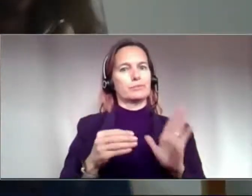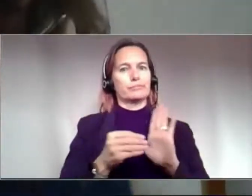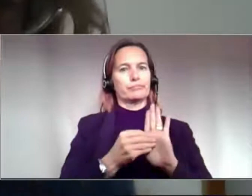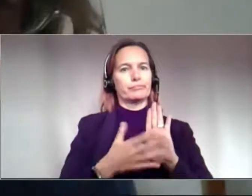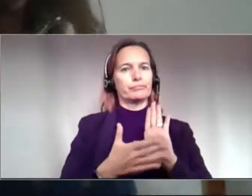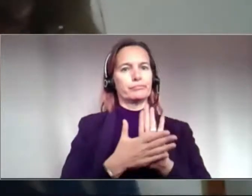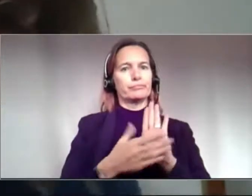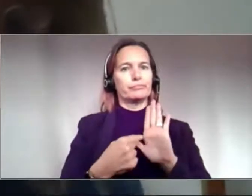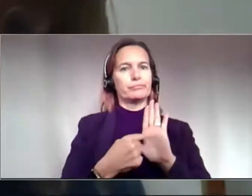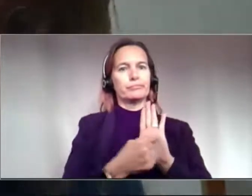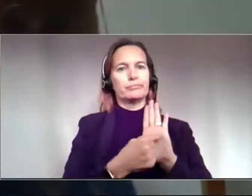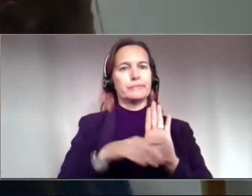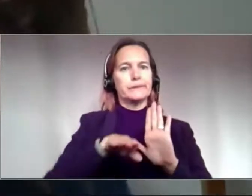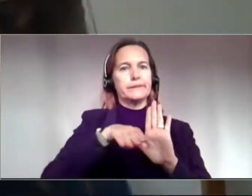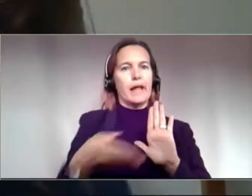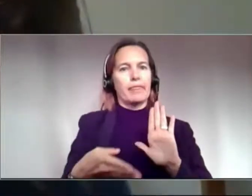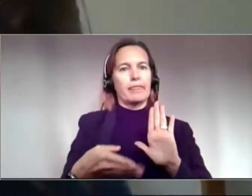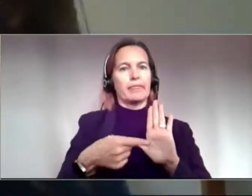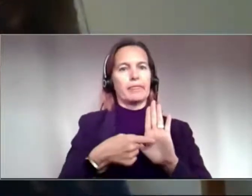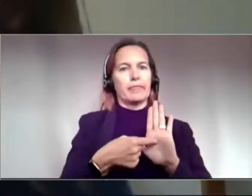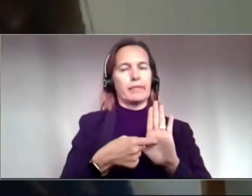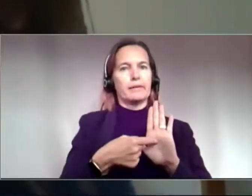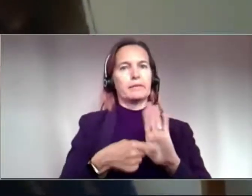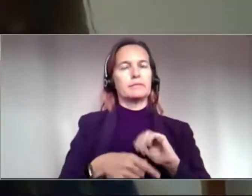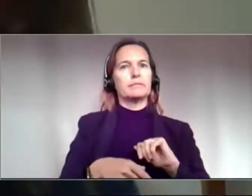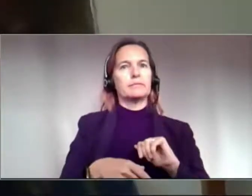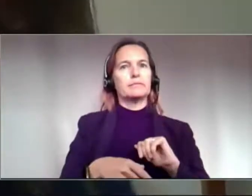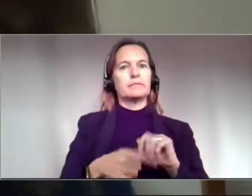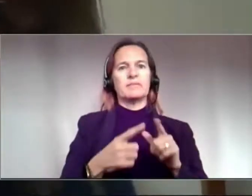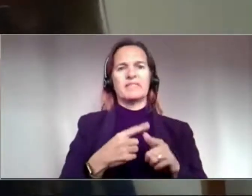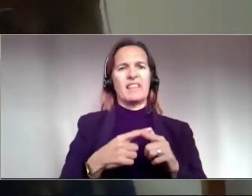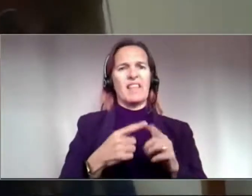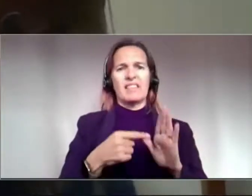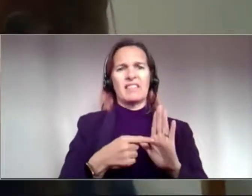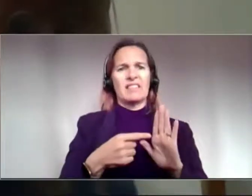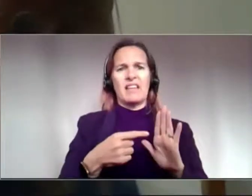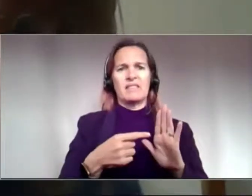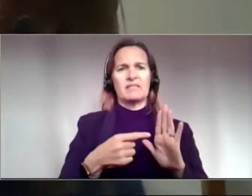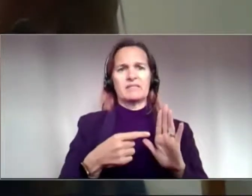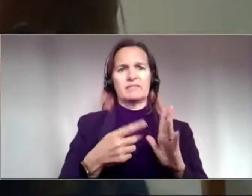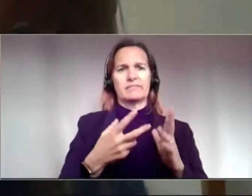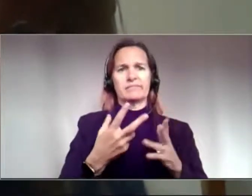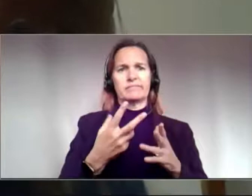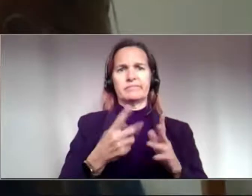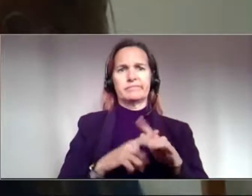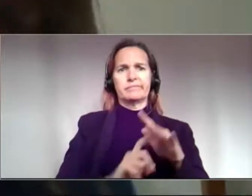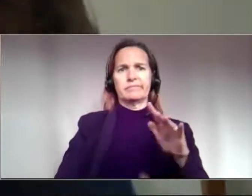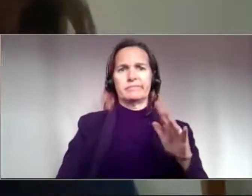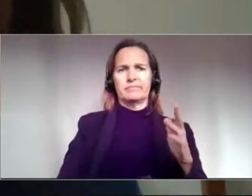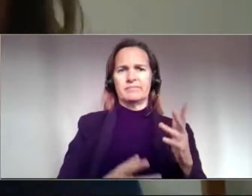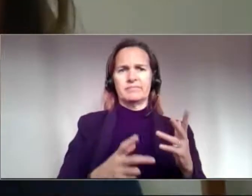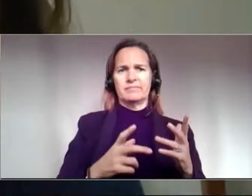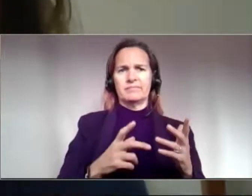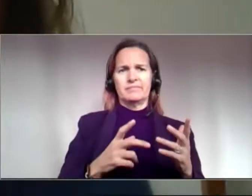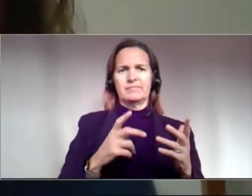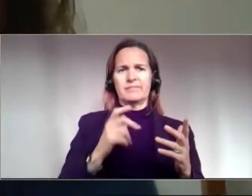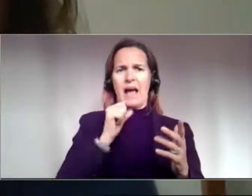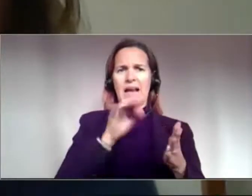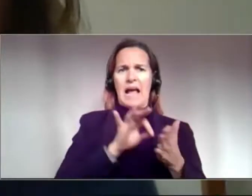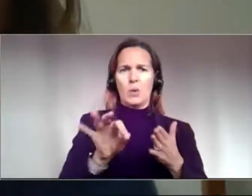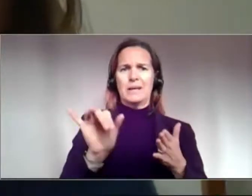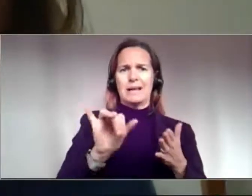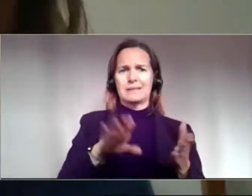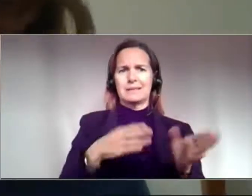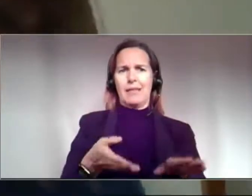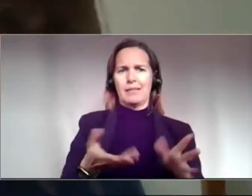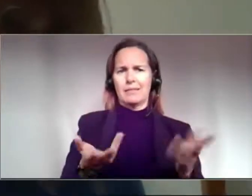death and then disappeared as a death. And I